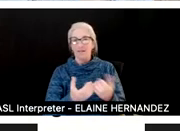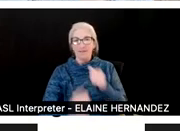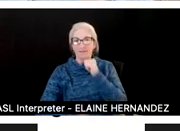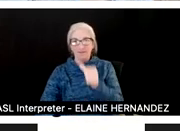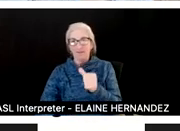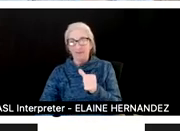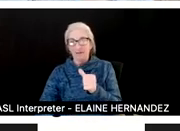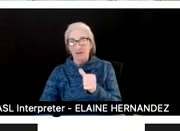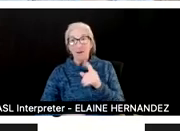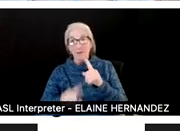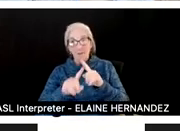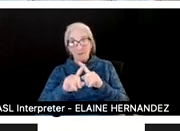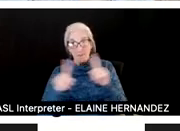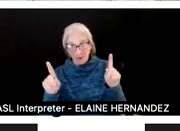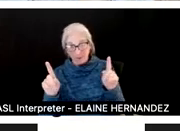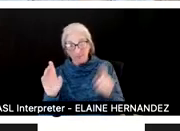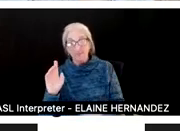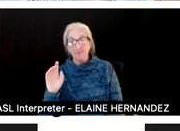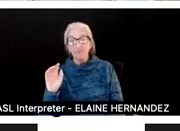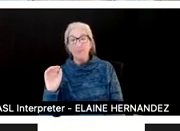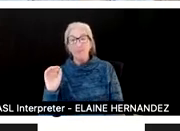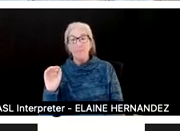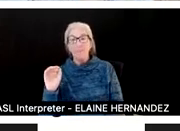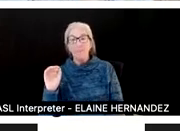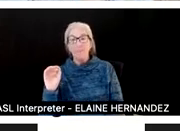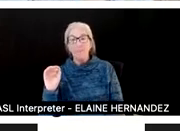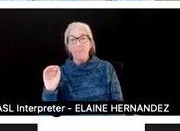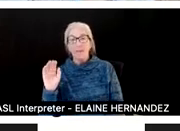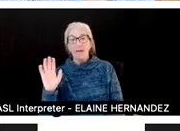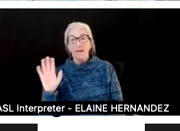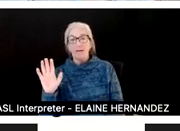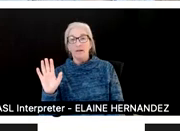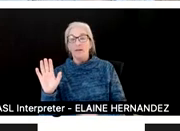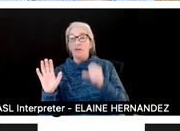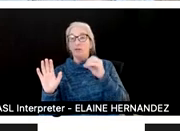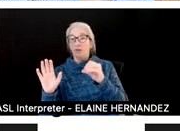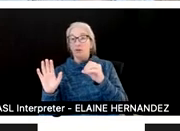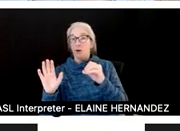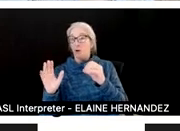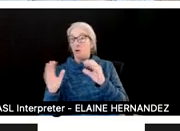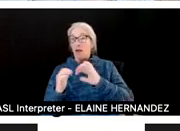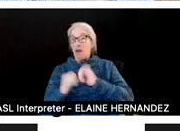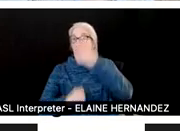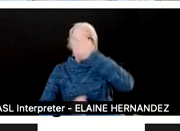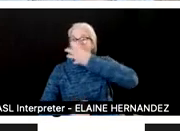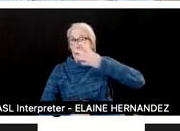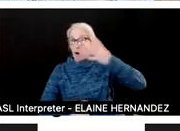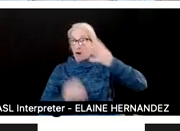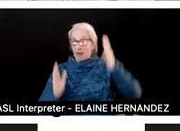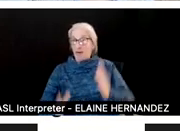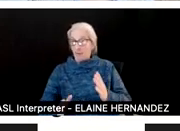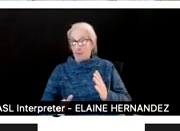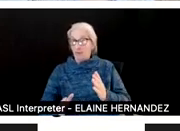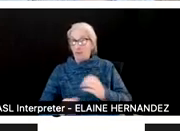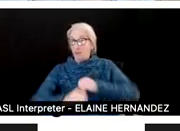the protections apply that relate to immigrants include race,